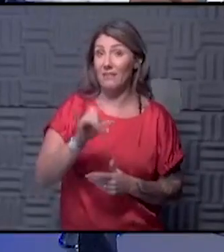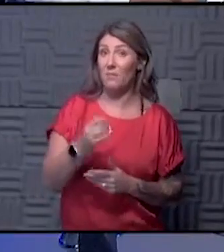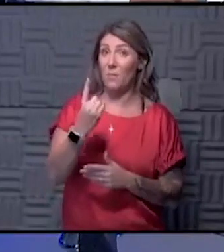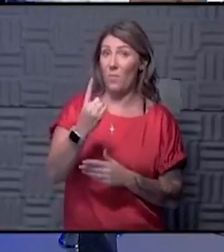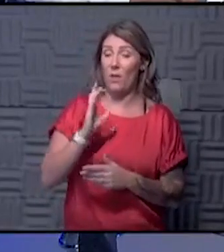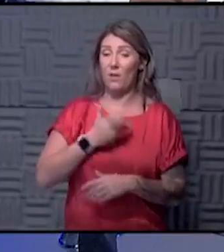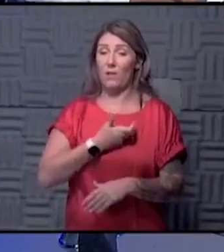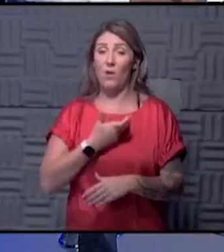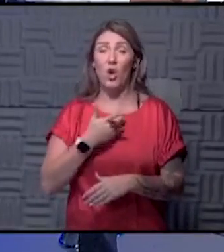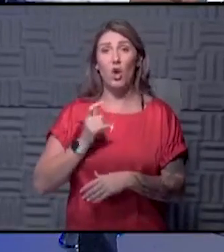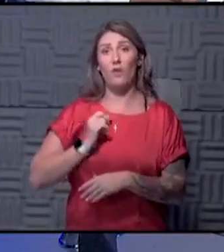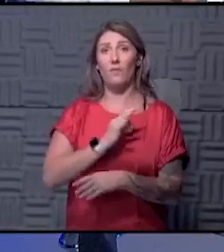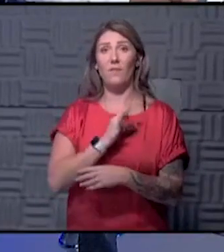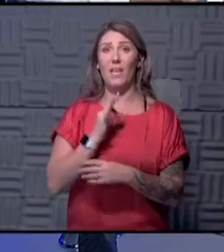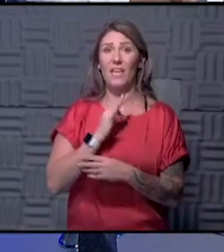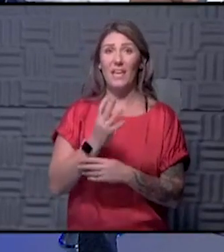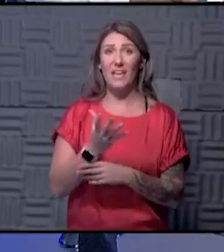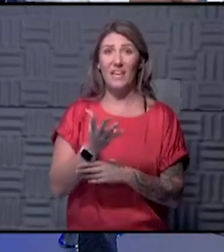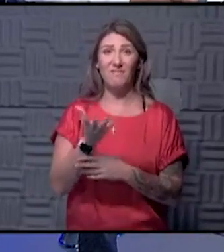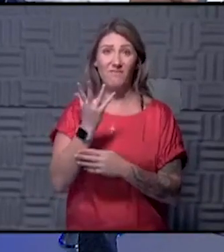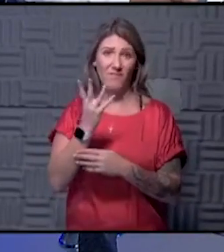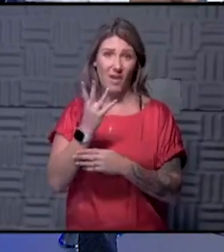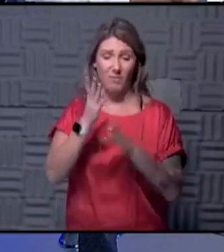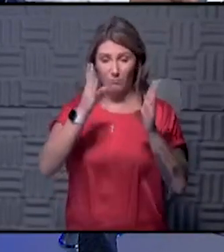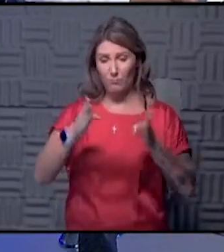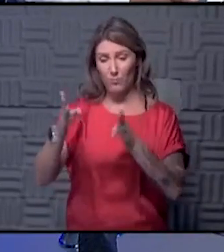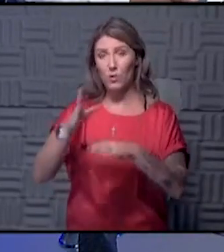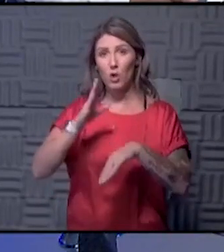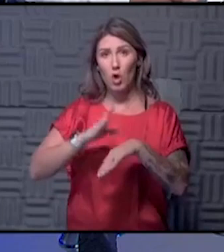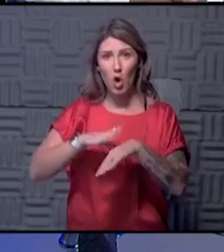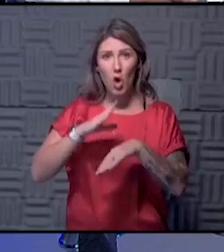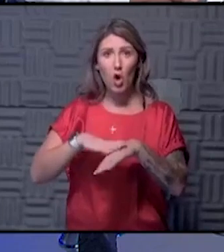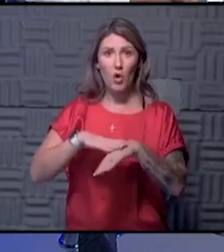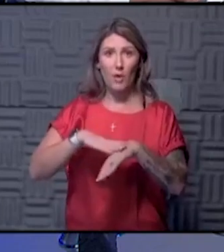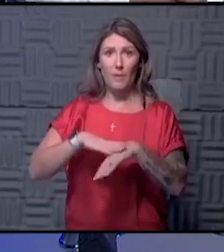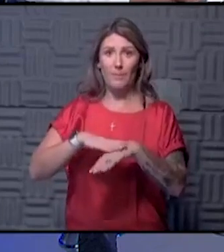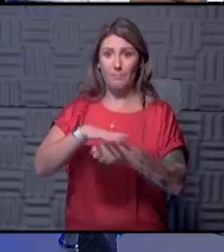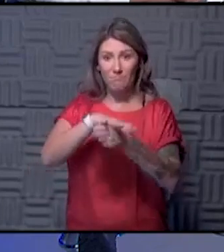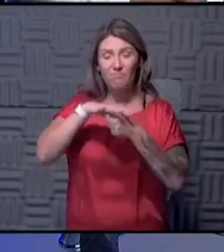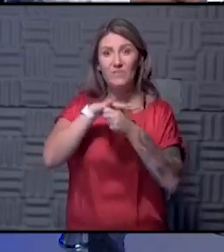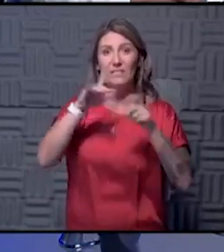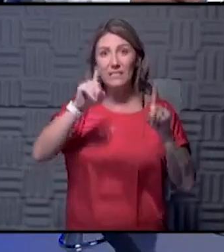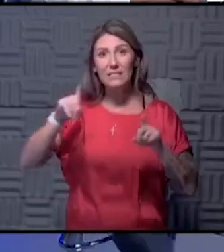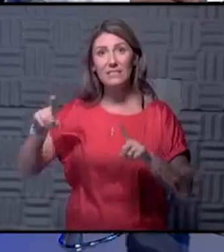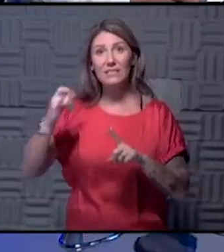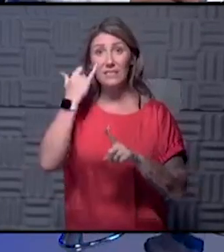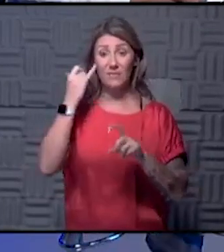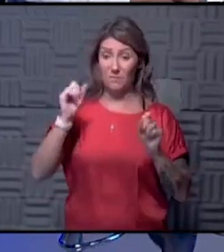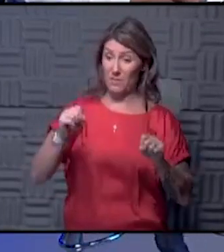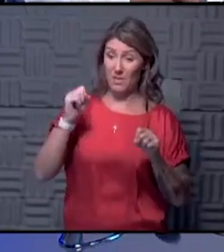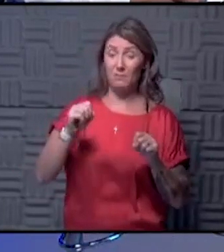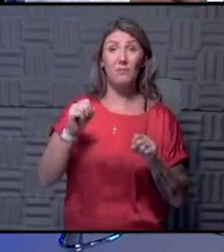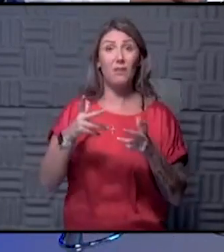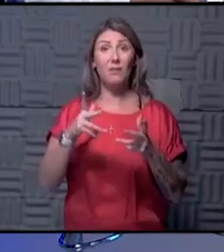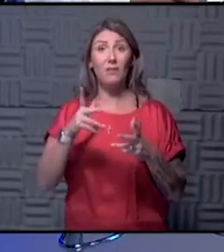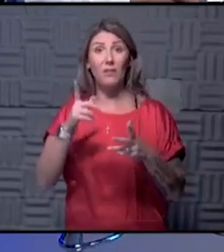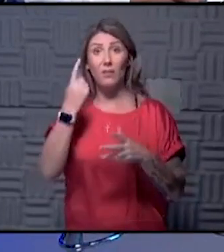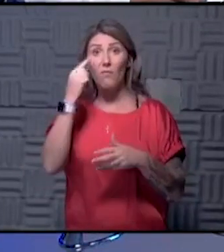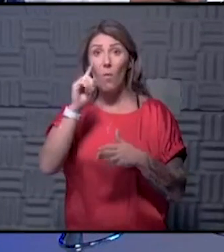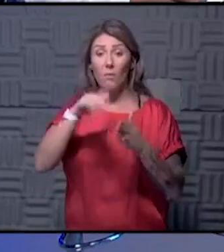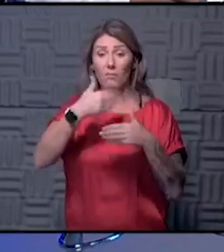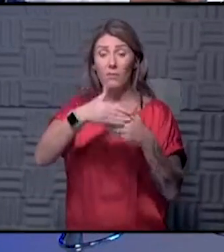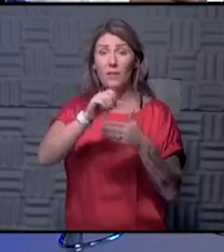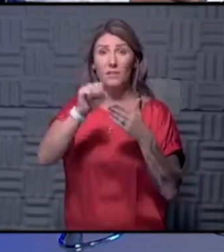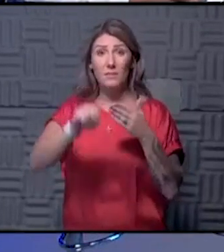is developing a 5-minute on-the-spot test. If we have that capability coming into next semester, the testing may actually look very different